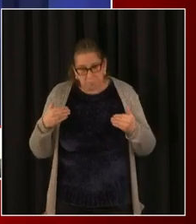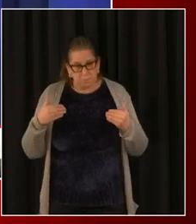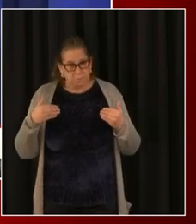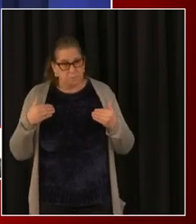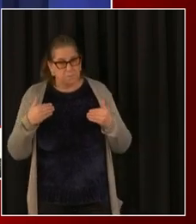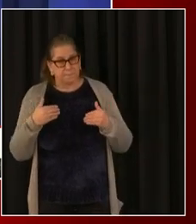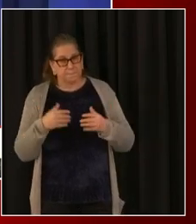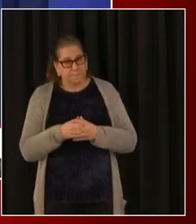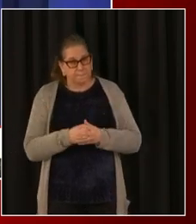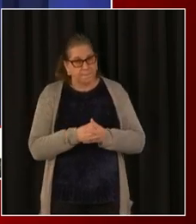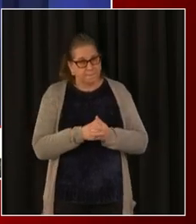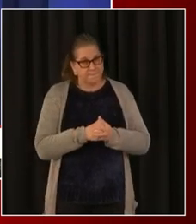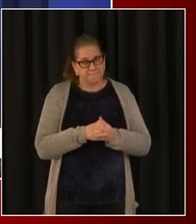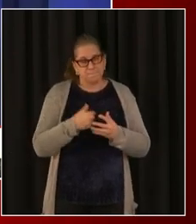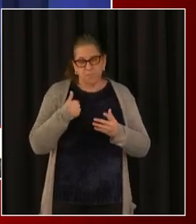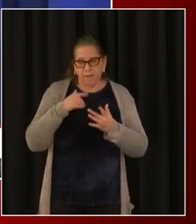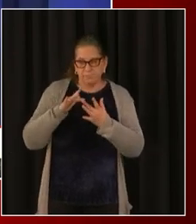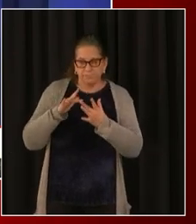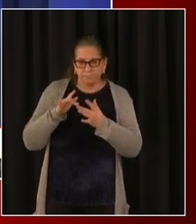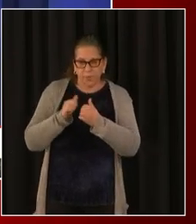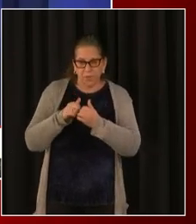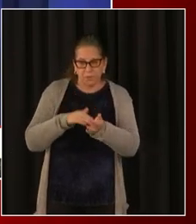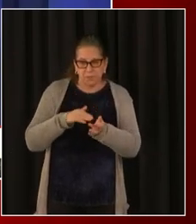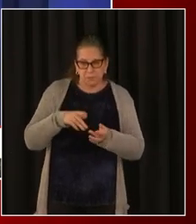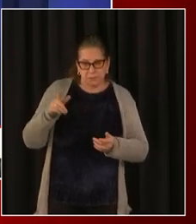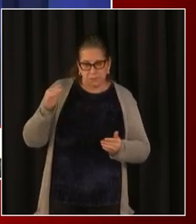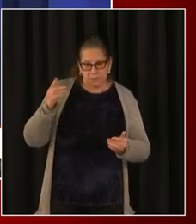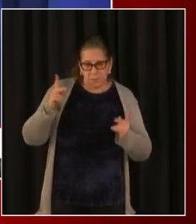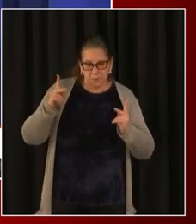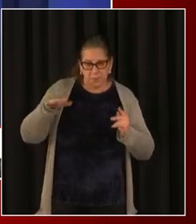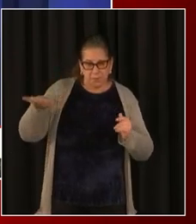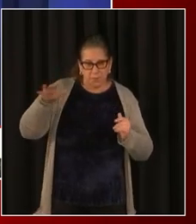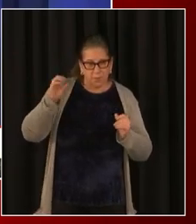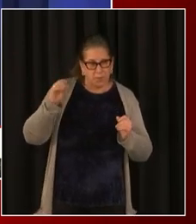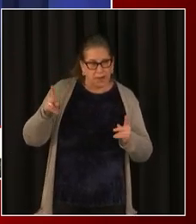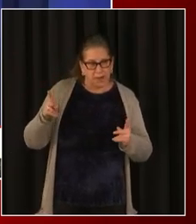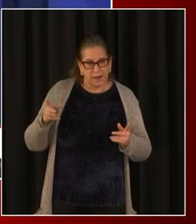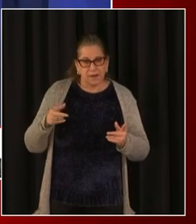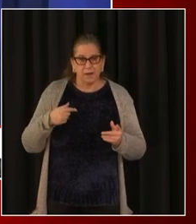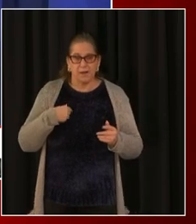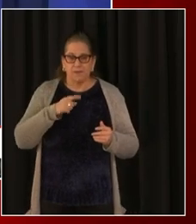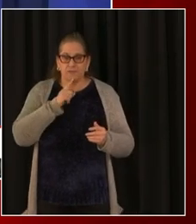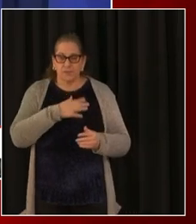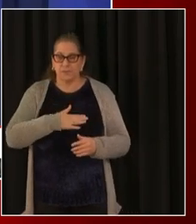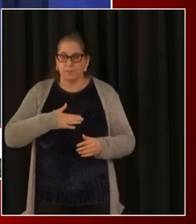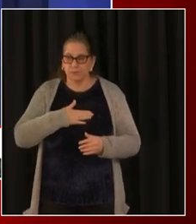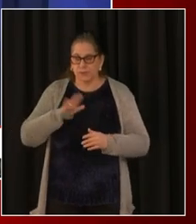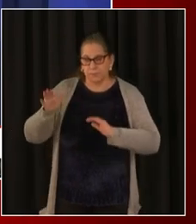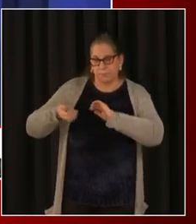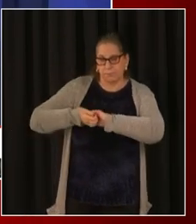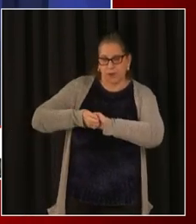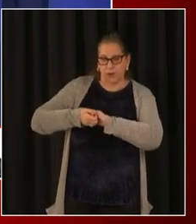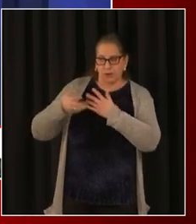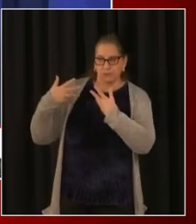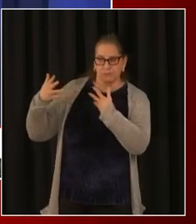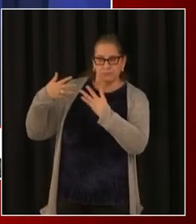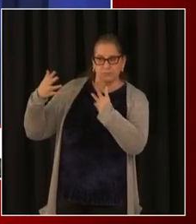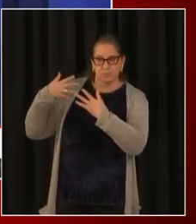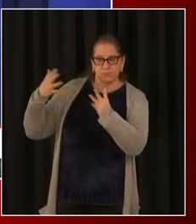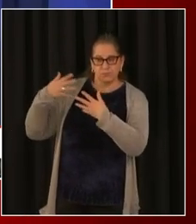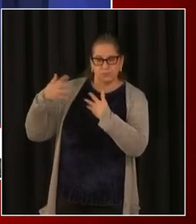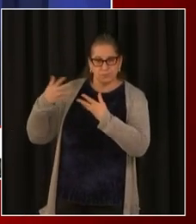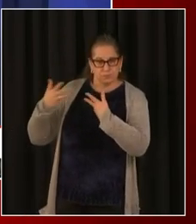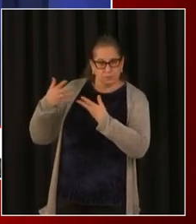this morning. We touch base often because what I have truly appreciated about his partnership is that he has been an